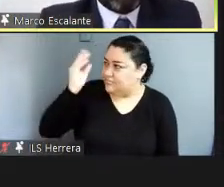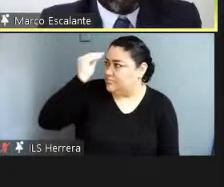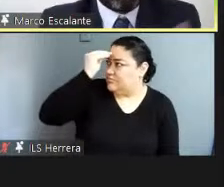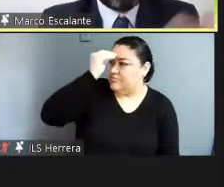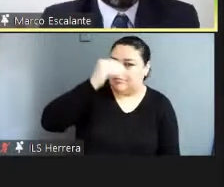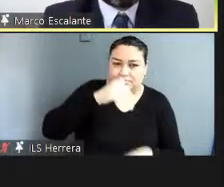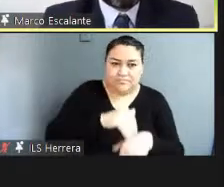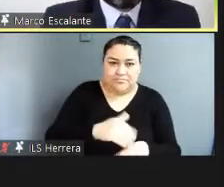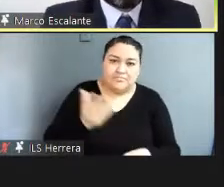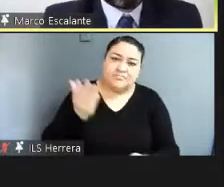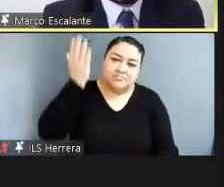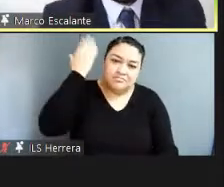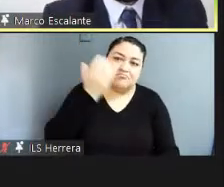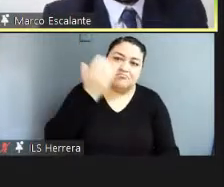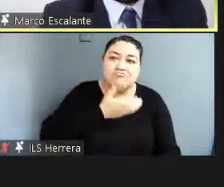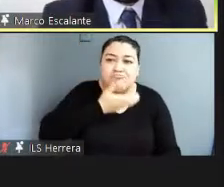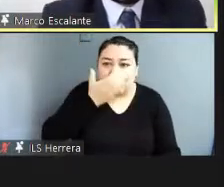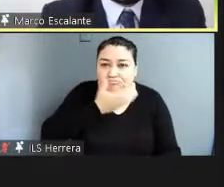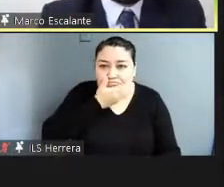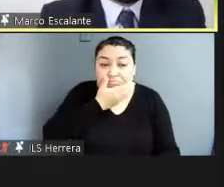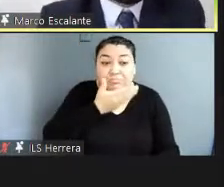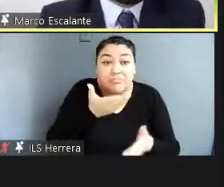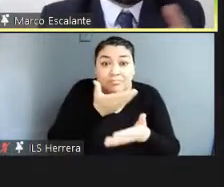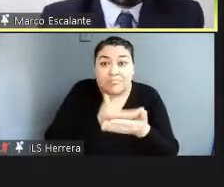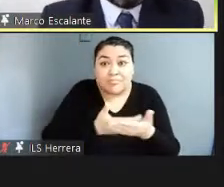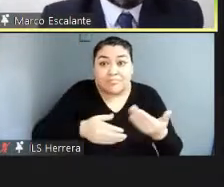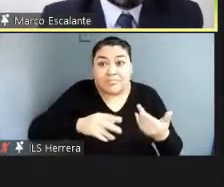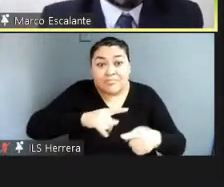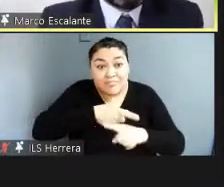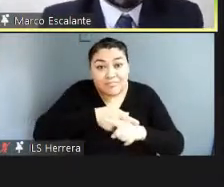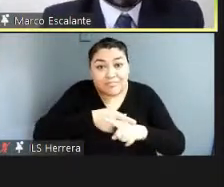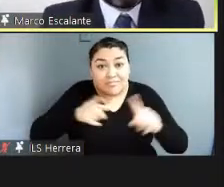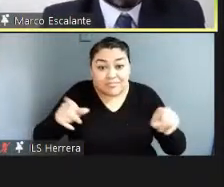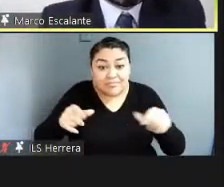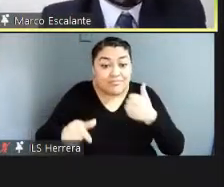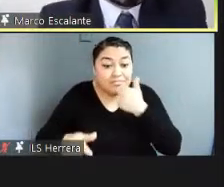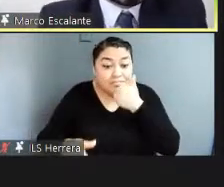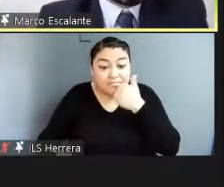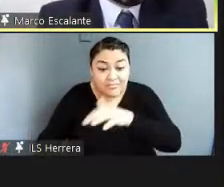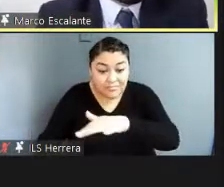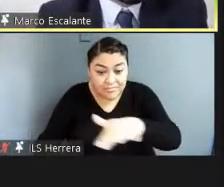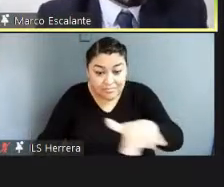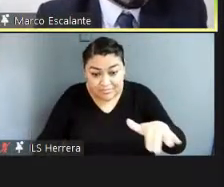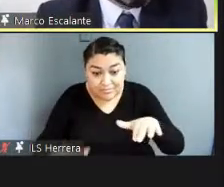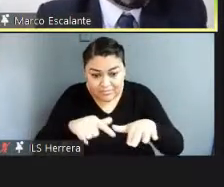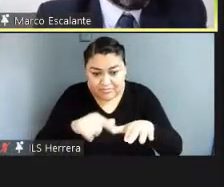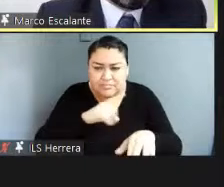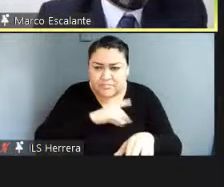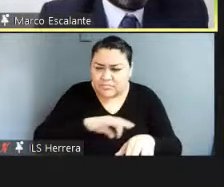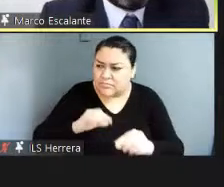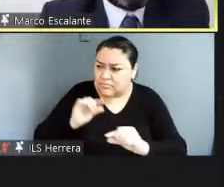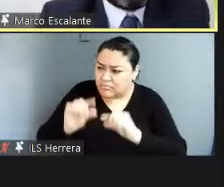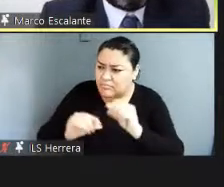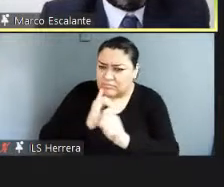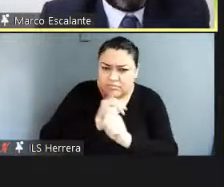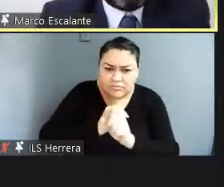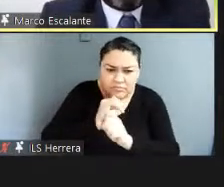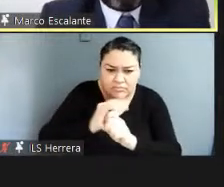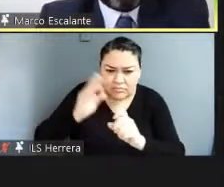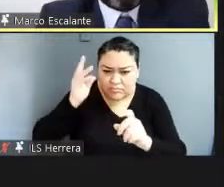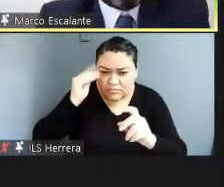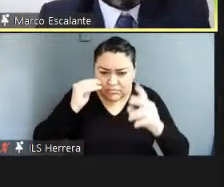and then later they have to apply it. But this has changed. Right now, students are the ones who need to build this knowledge besides